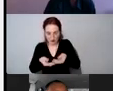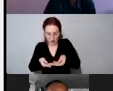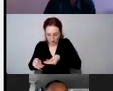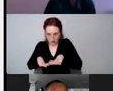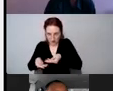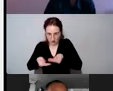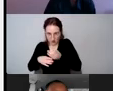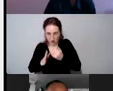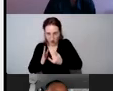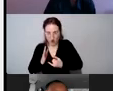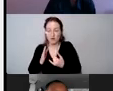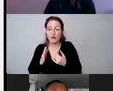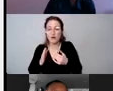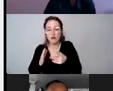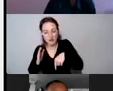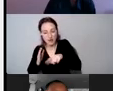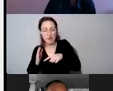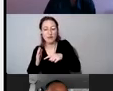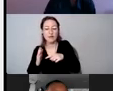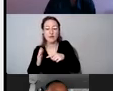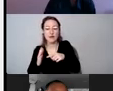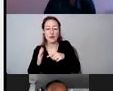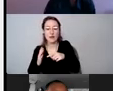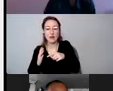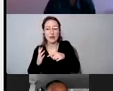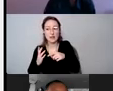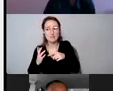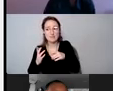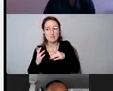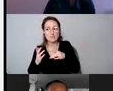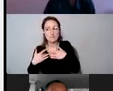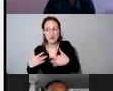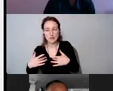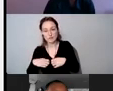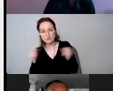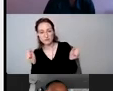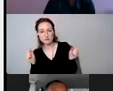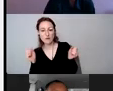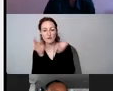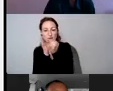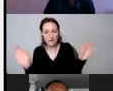the issue of free female